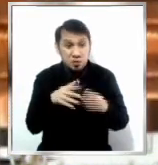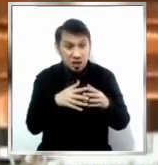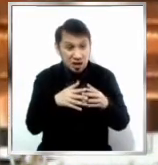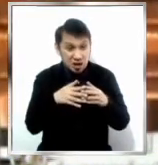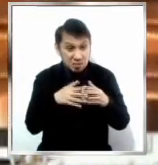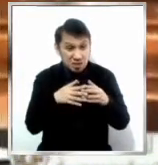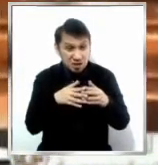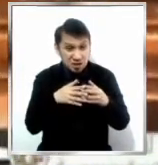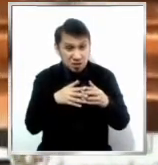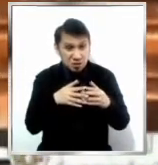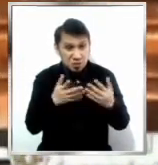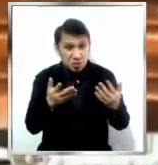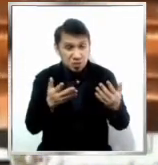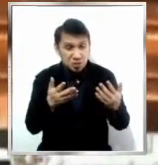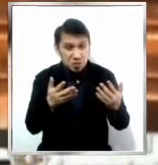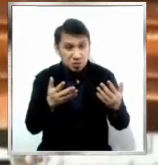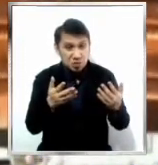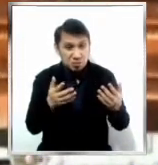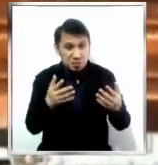na nakulong.